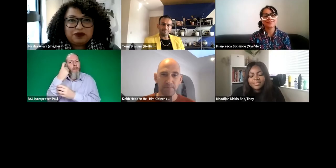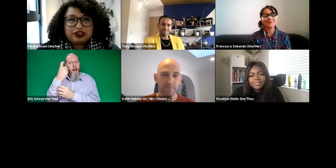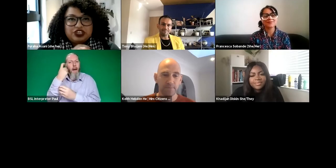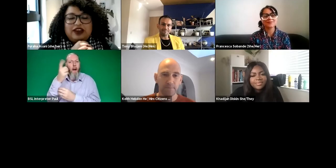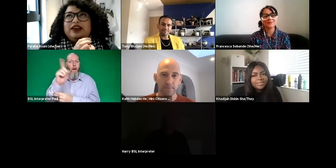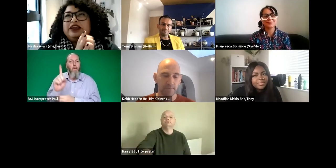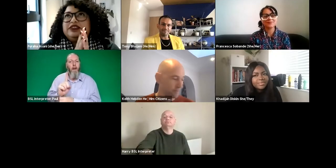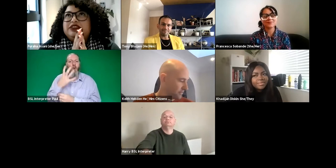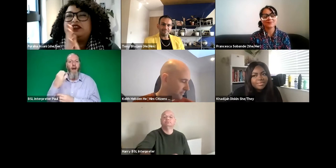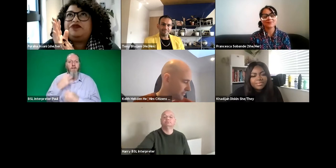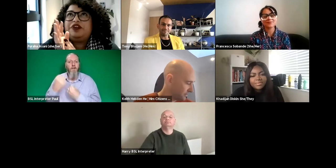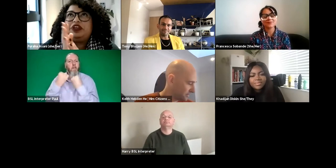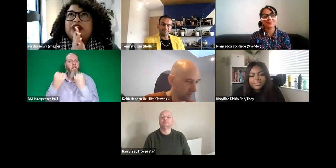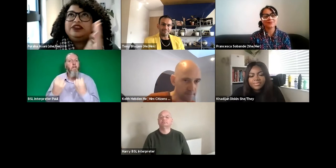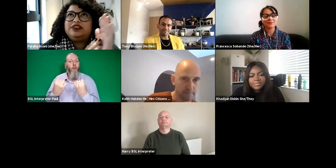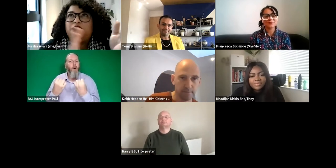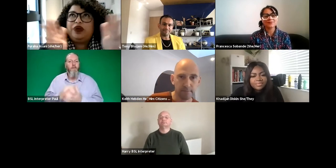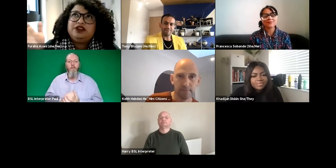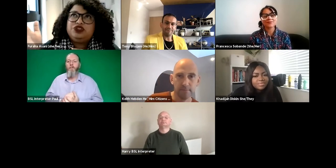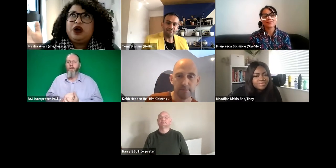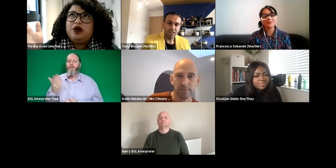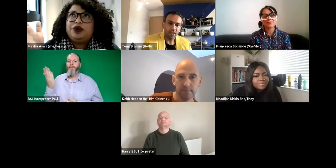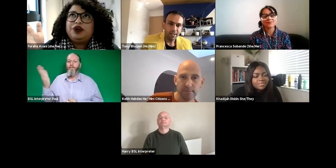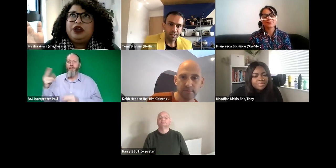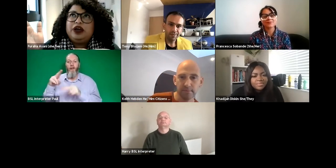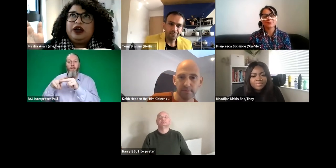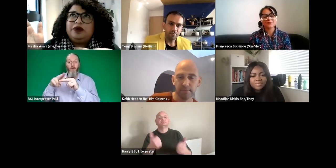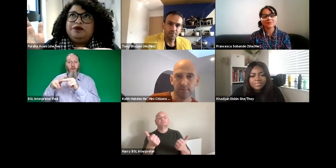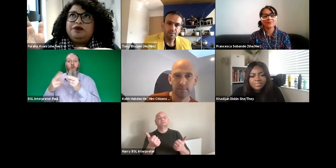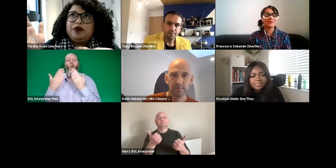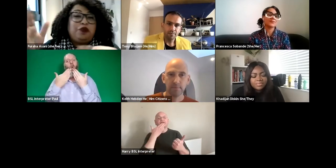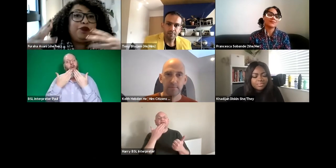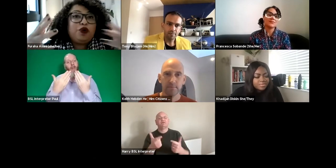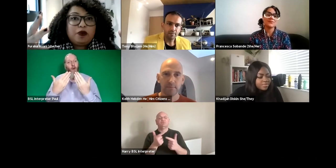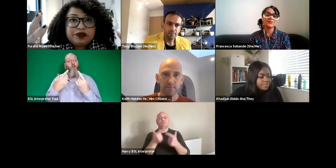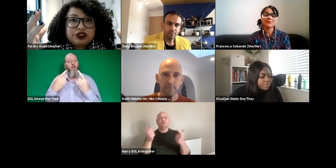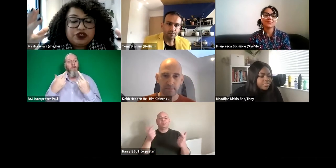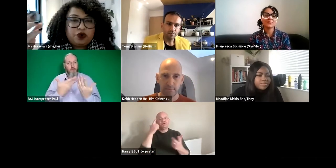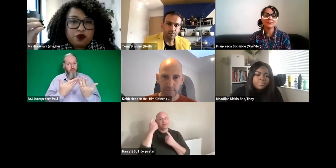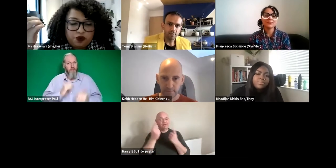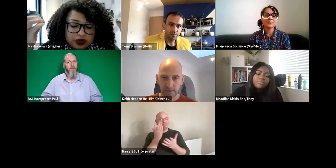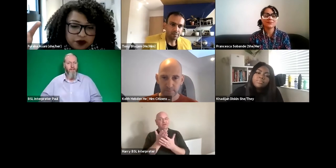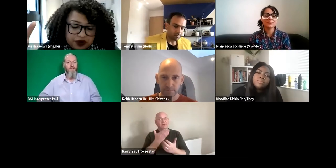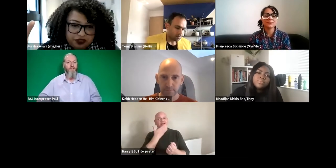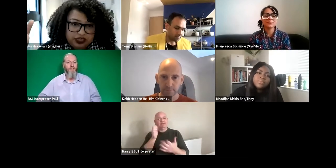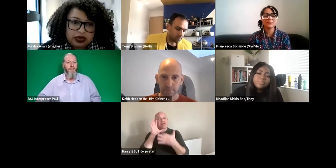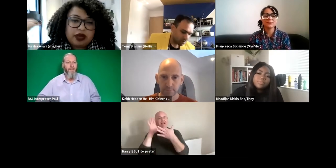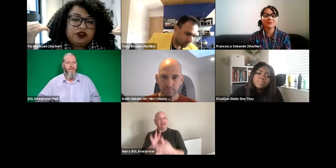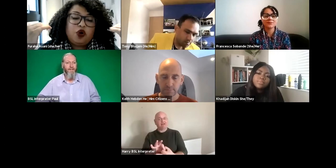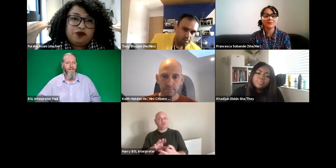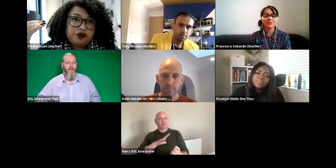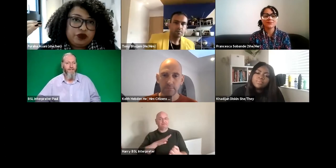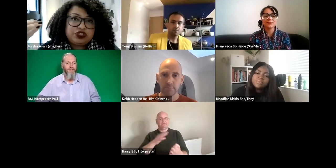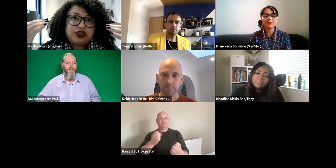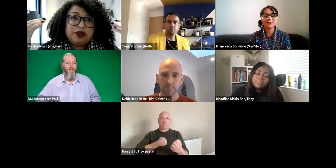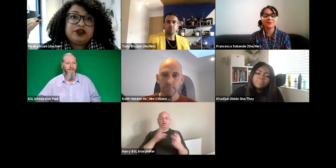Thank you so much. And I guess this is a very nice segue into our prompts. So when we were thinking about